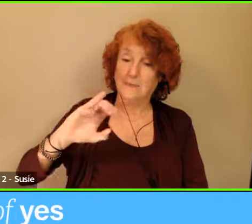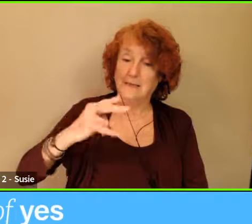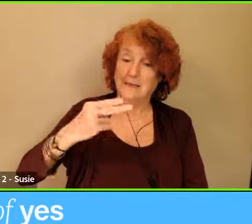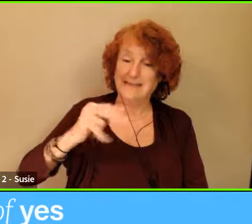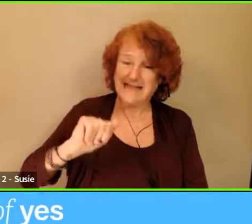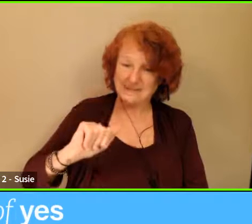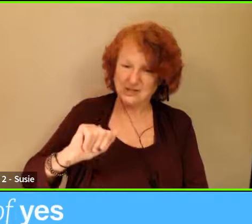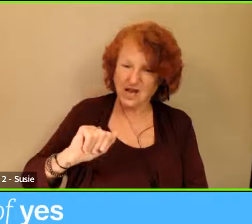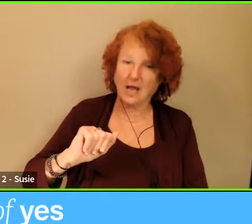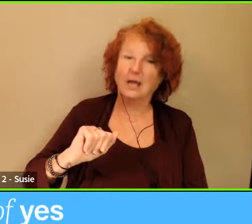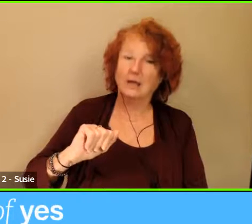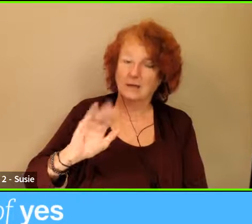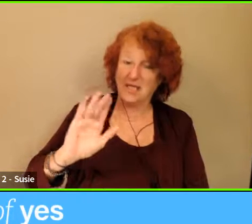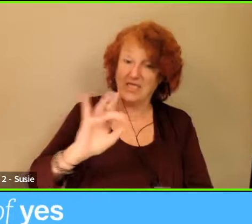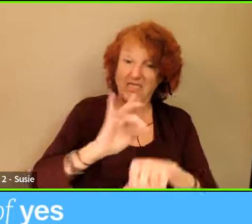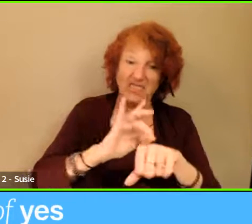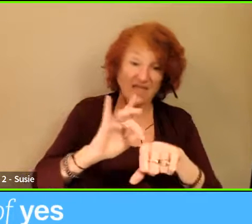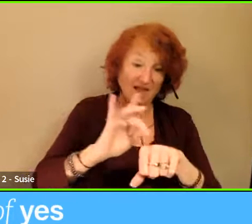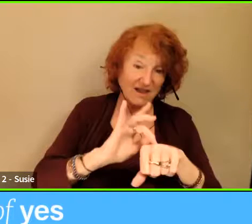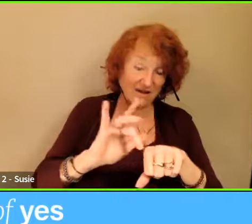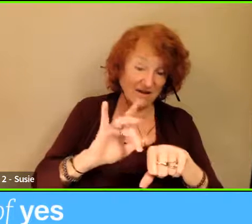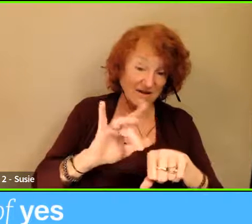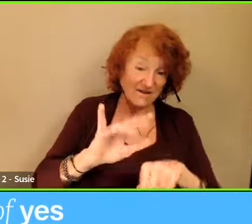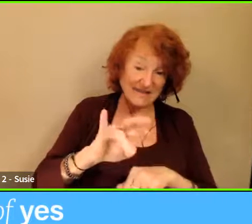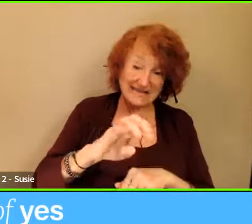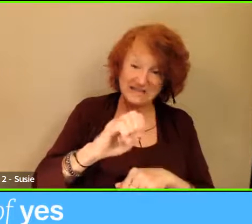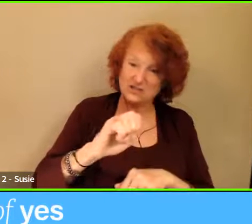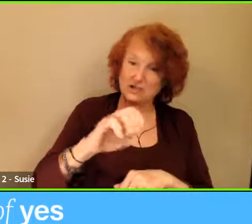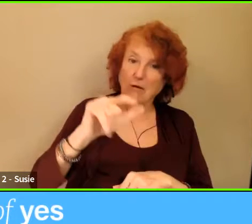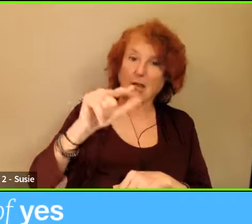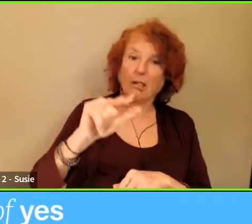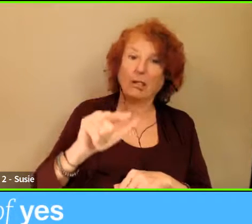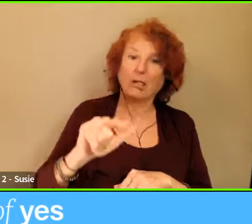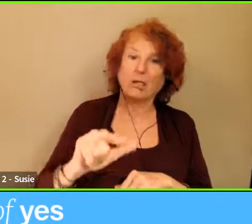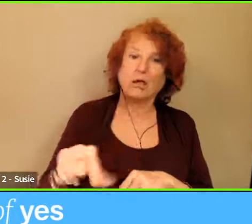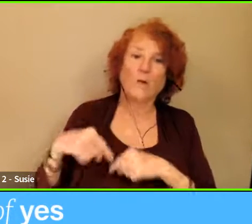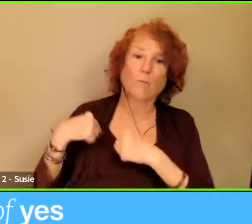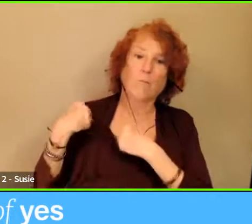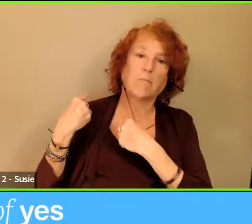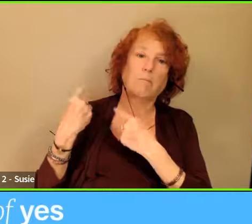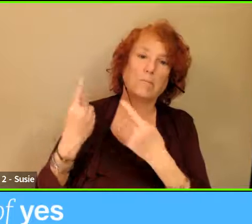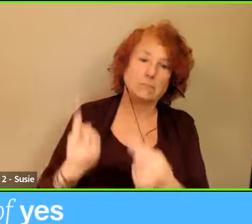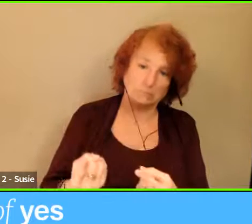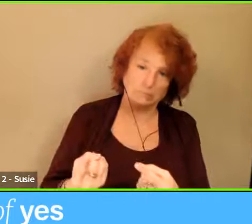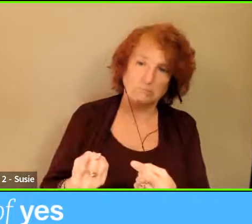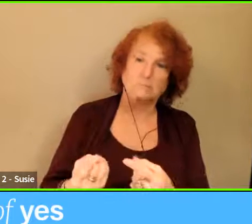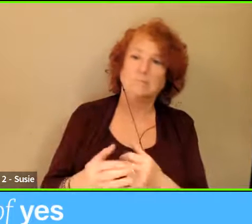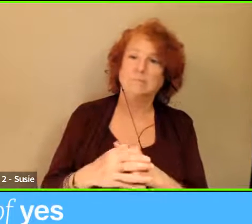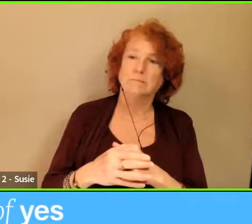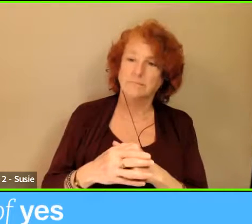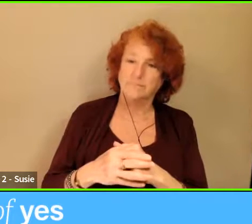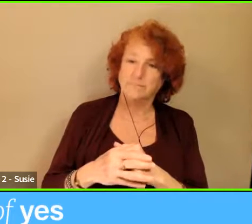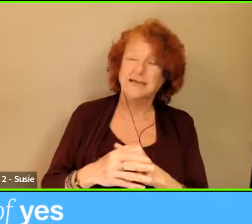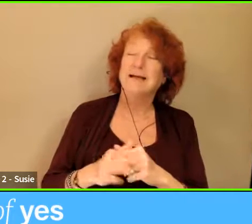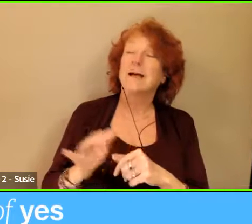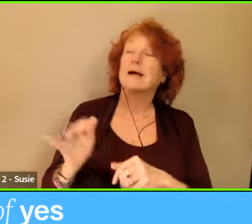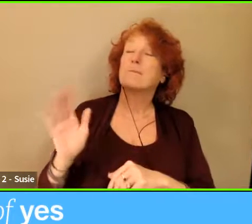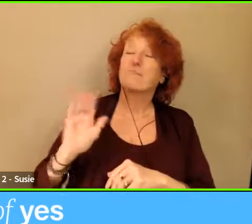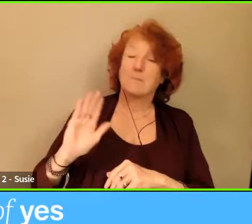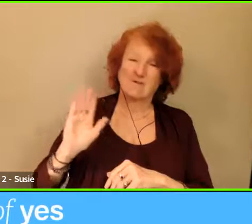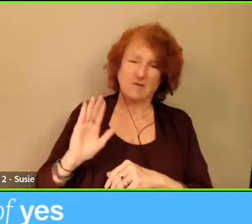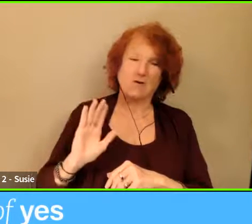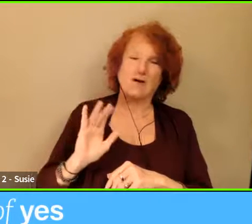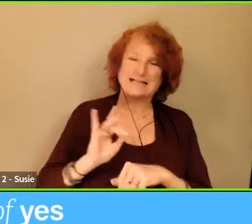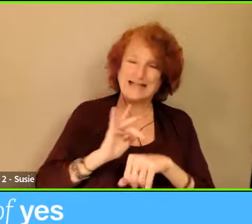that their vacancy rates in NYCHA developments are at historic lows. Like I said, earlier too, the